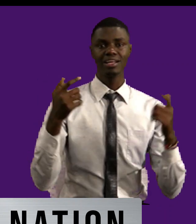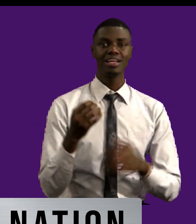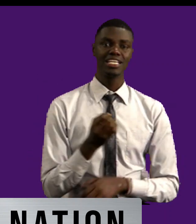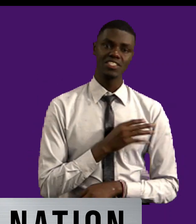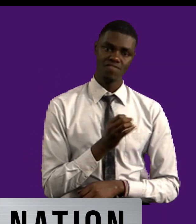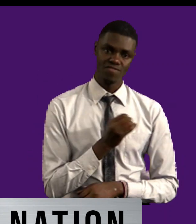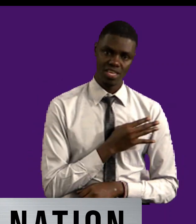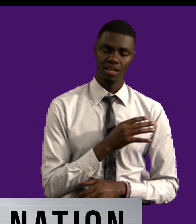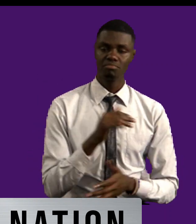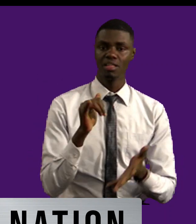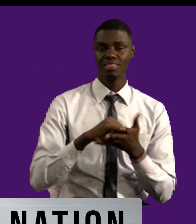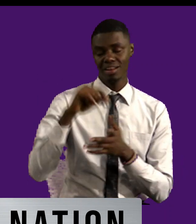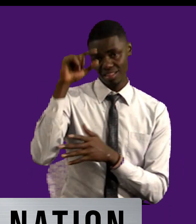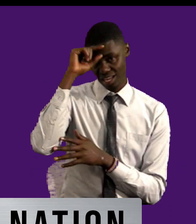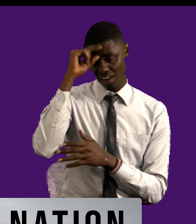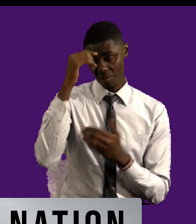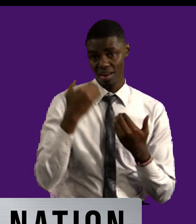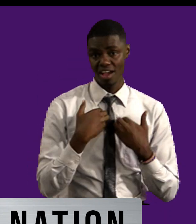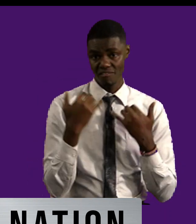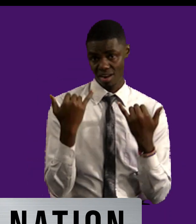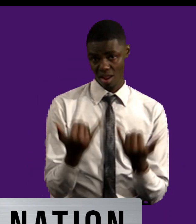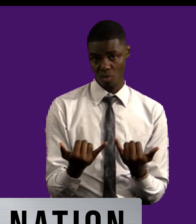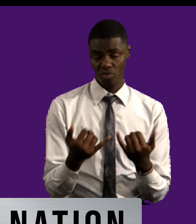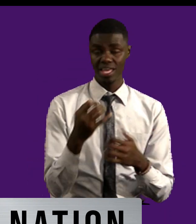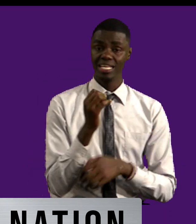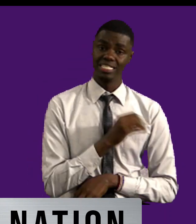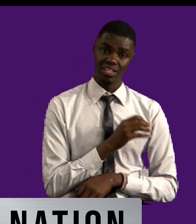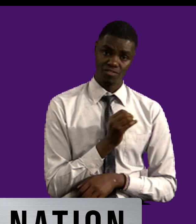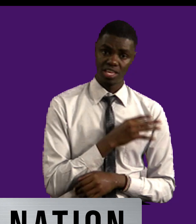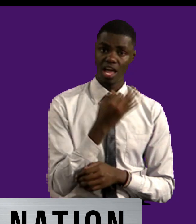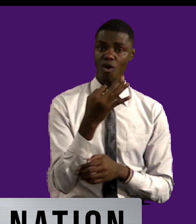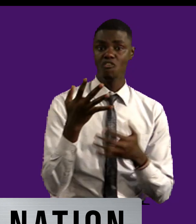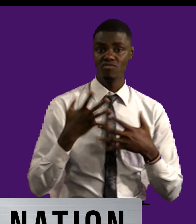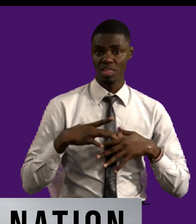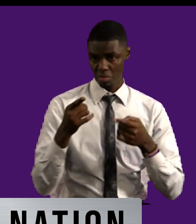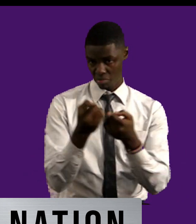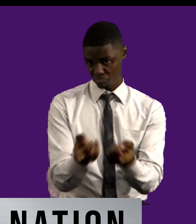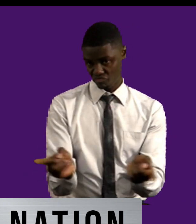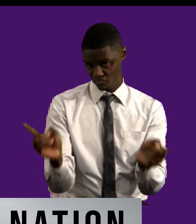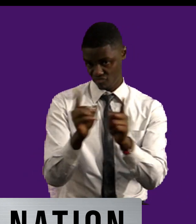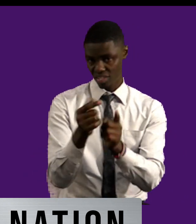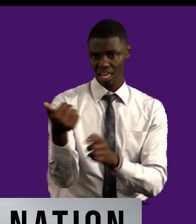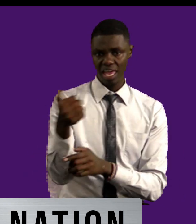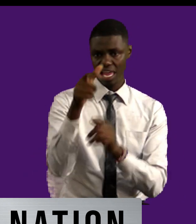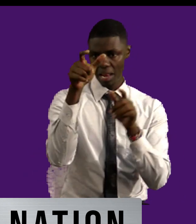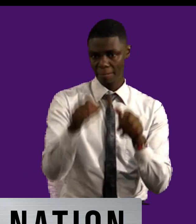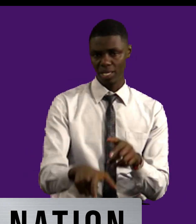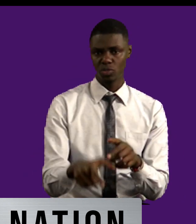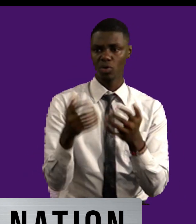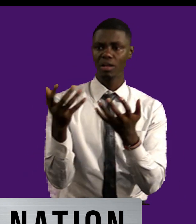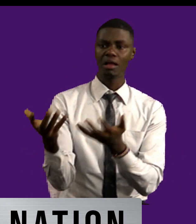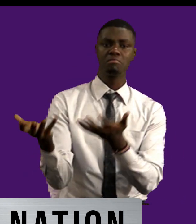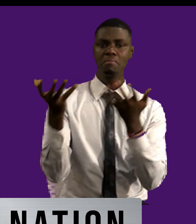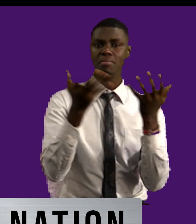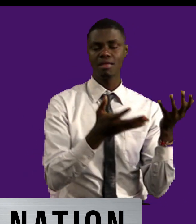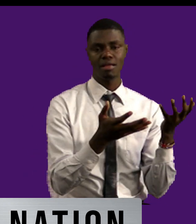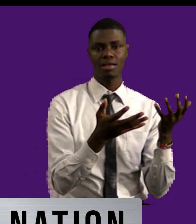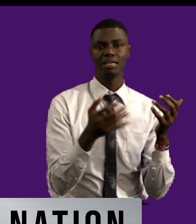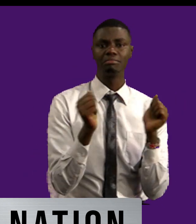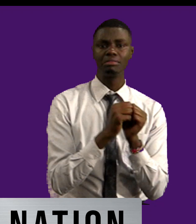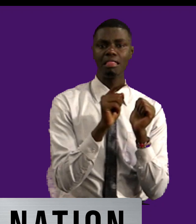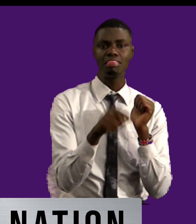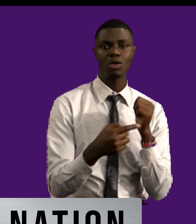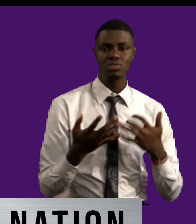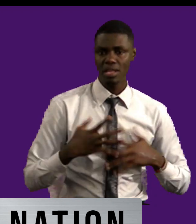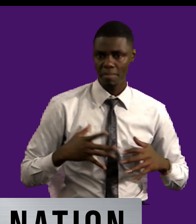fear that the state has now is the fear of the people. Anyone who can bring